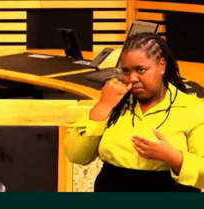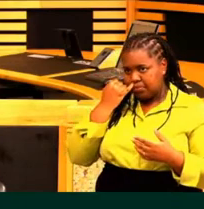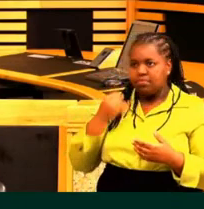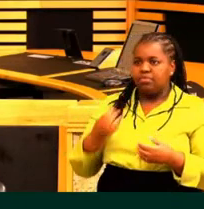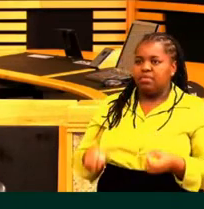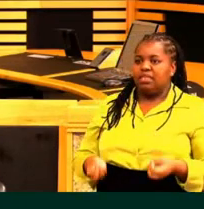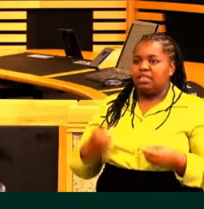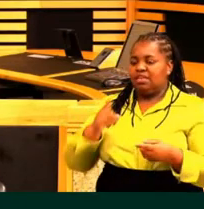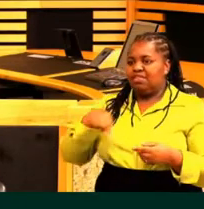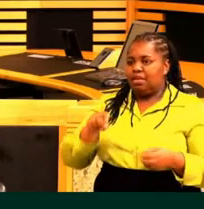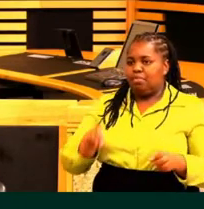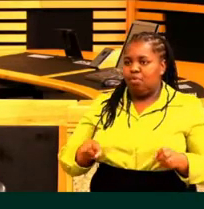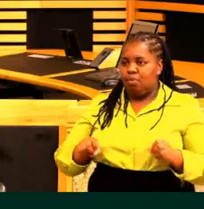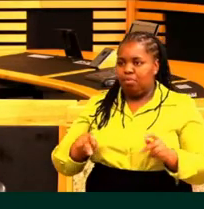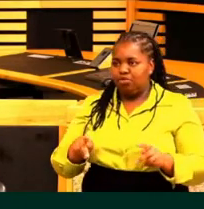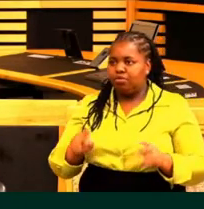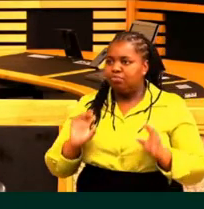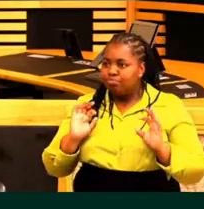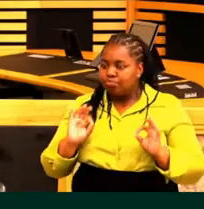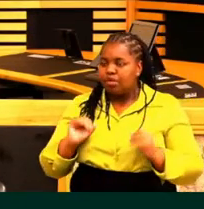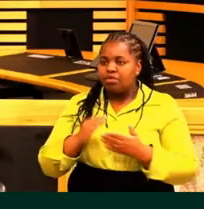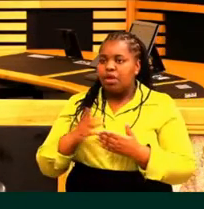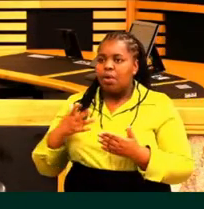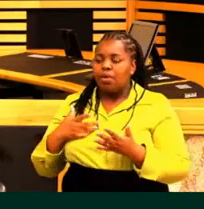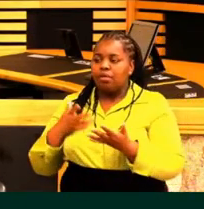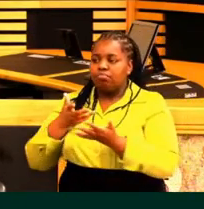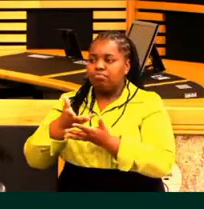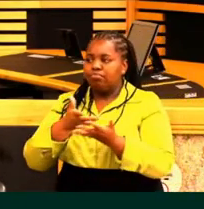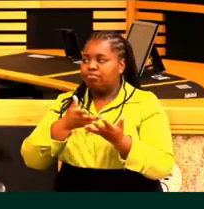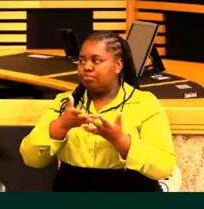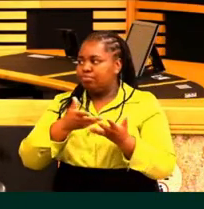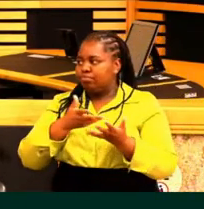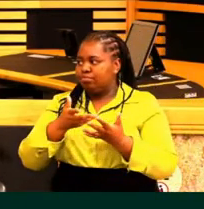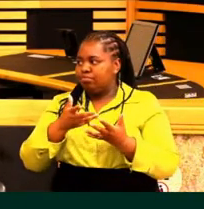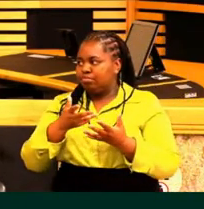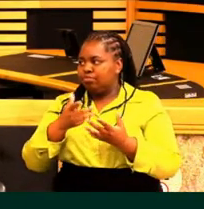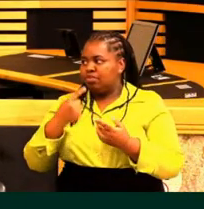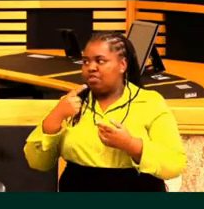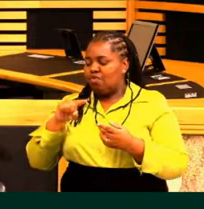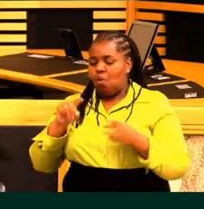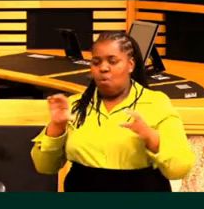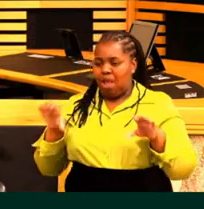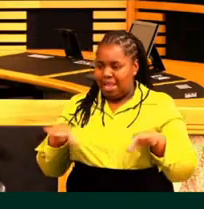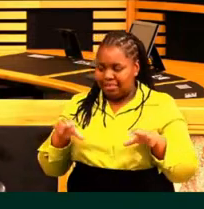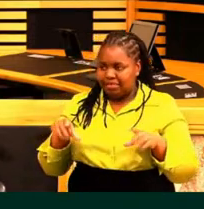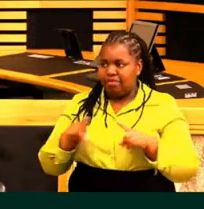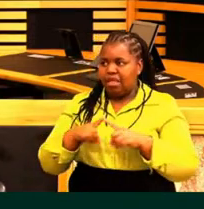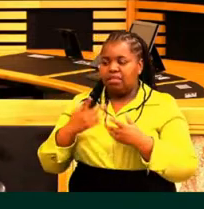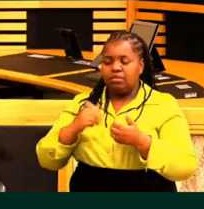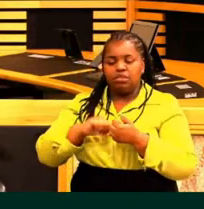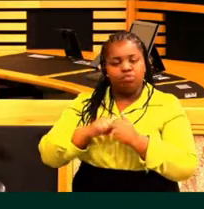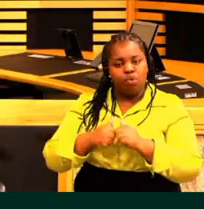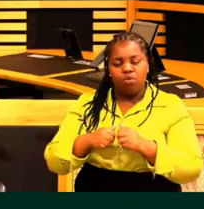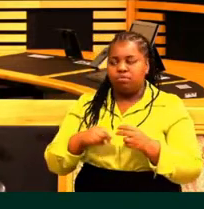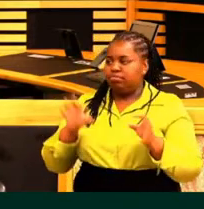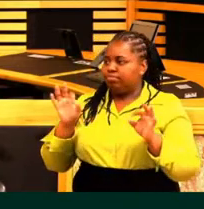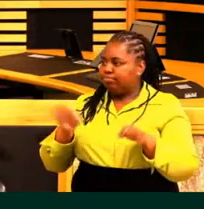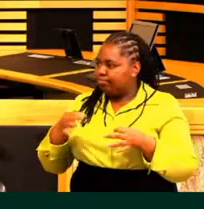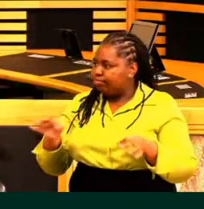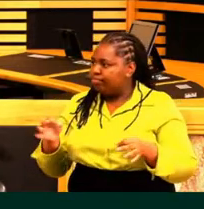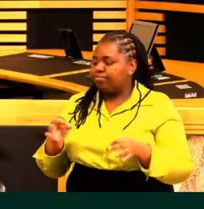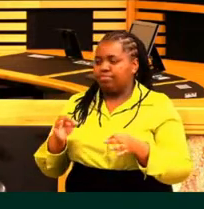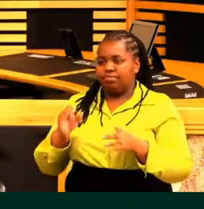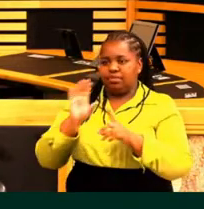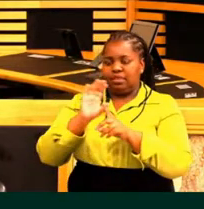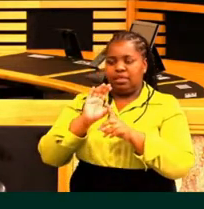of a constructive and engaging redirectional activities such as sport arts and musical programs to